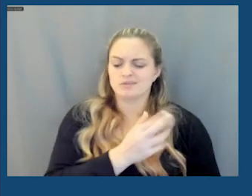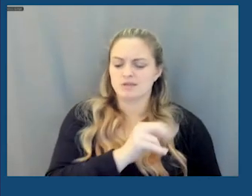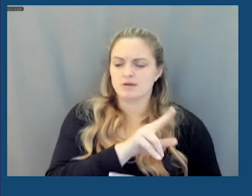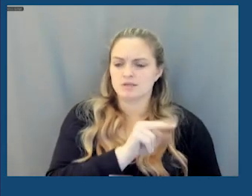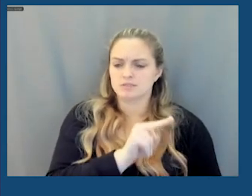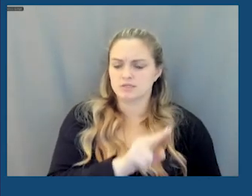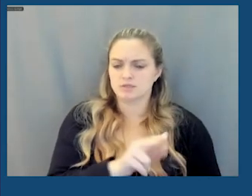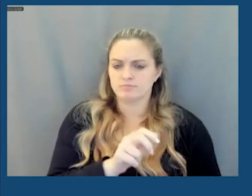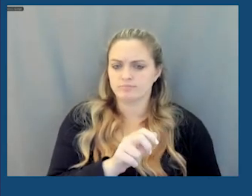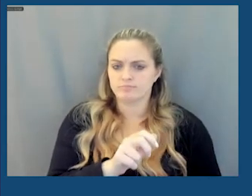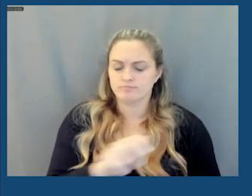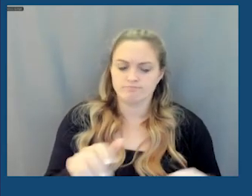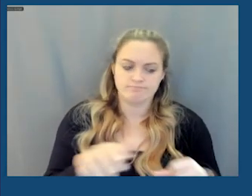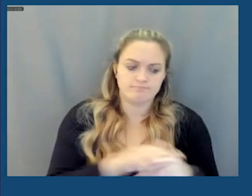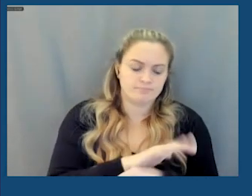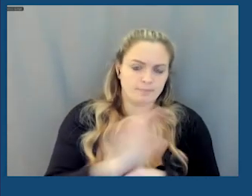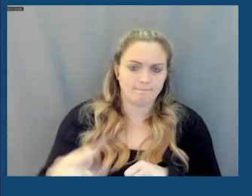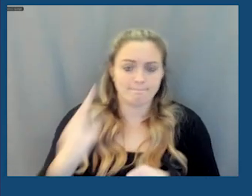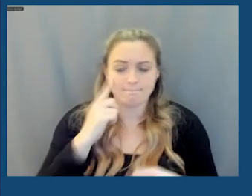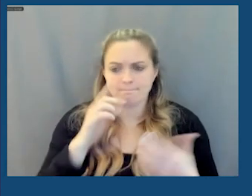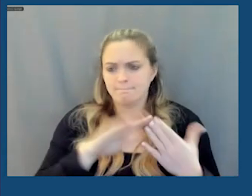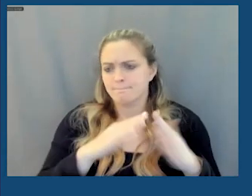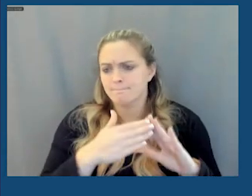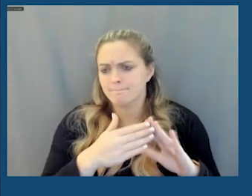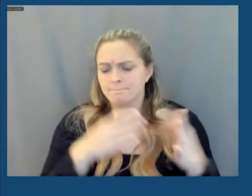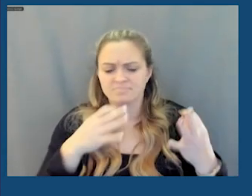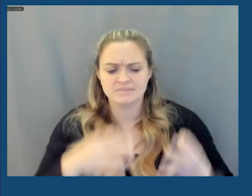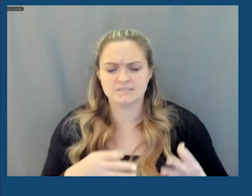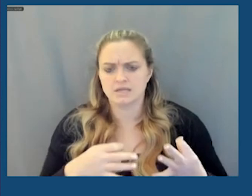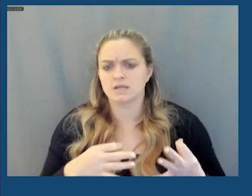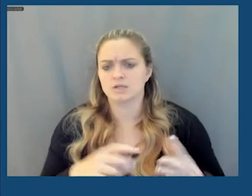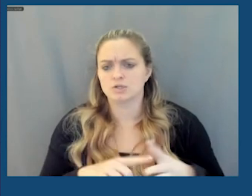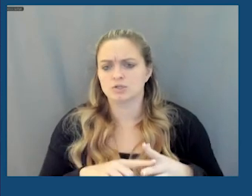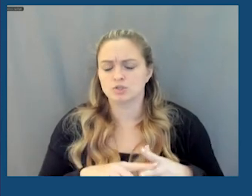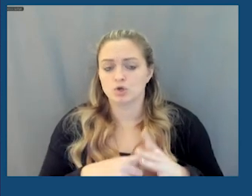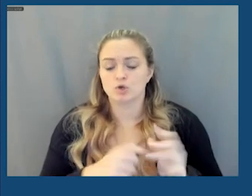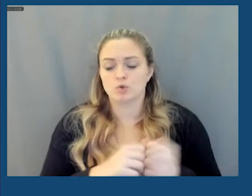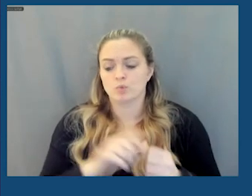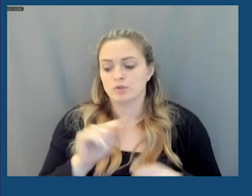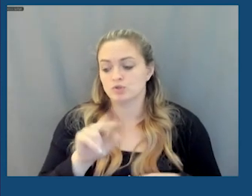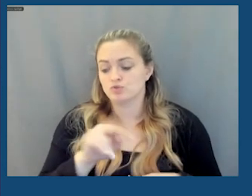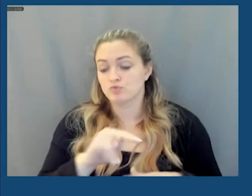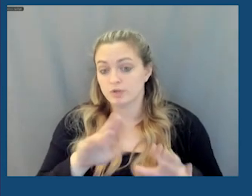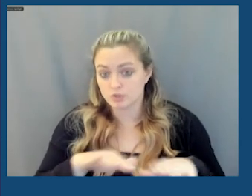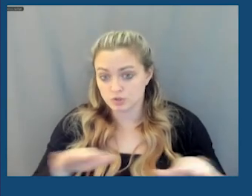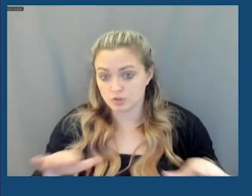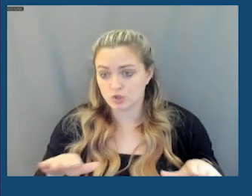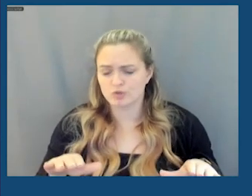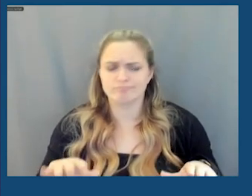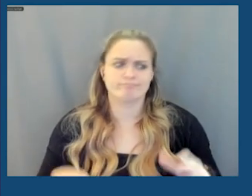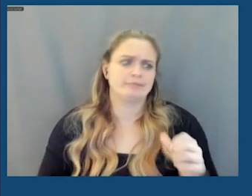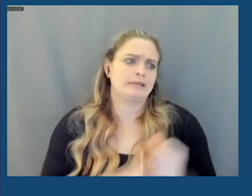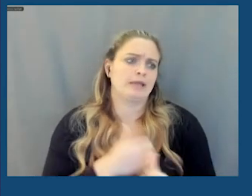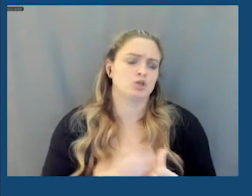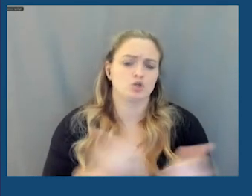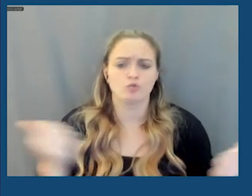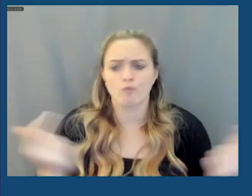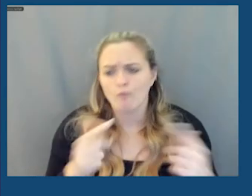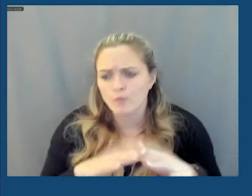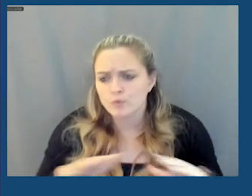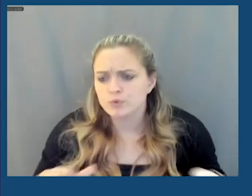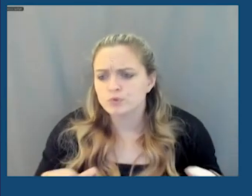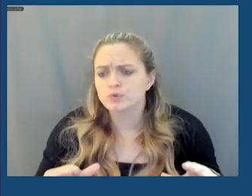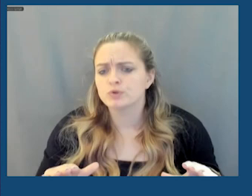an entire political community deciding, starting that with trans children is a danger to all children and